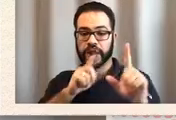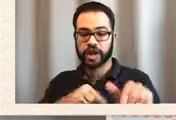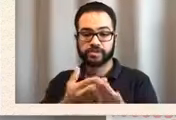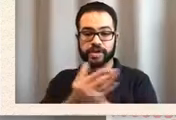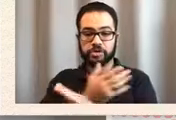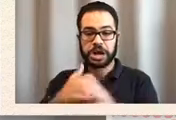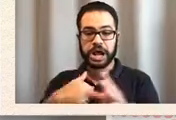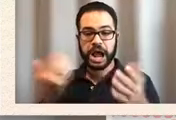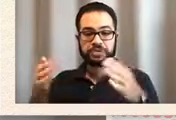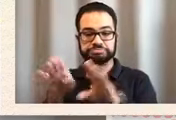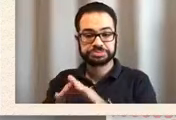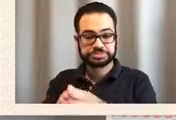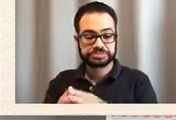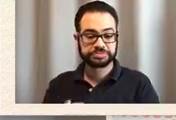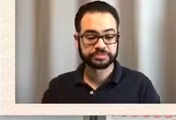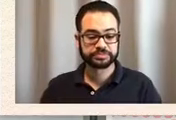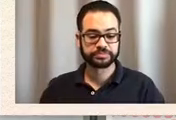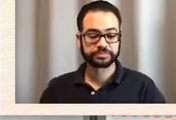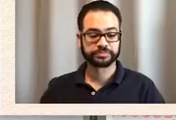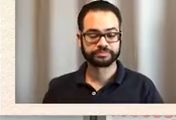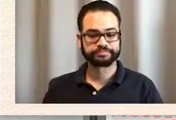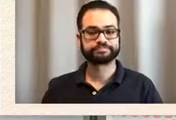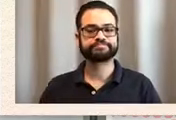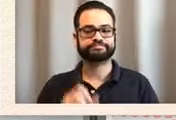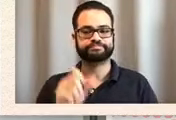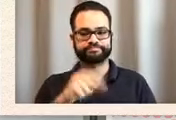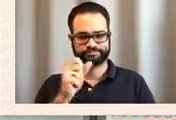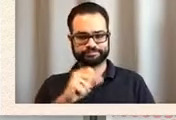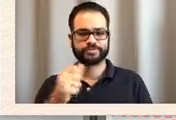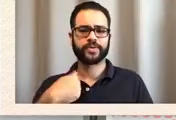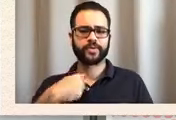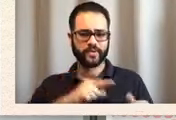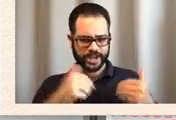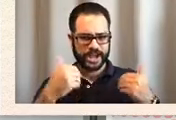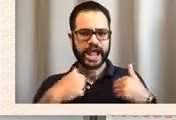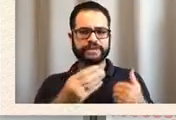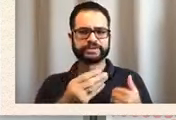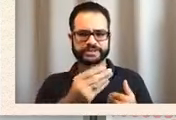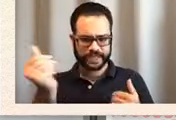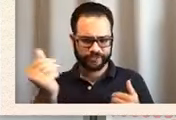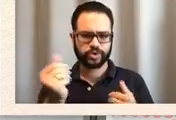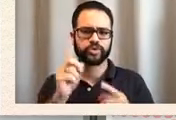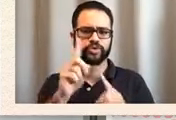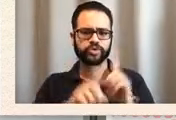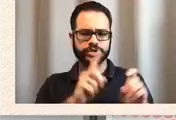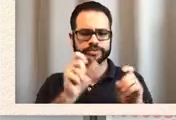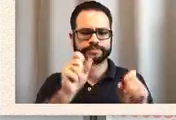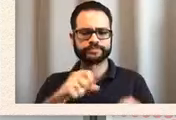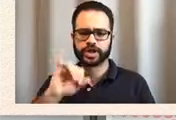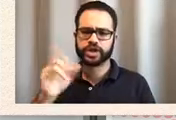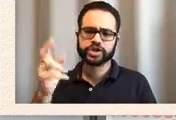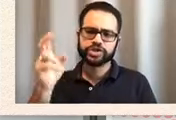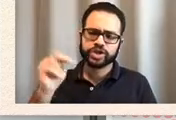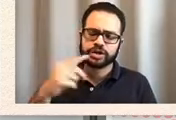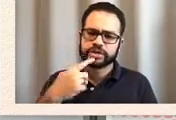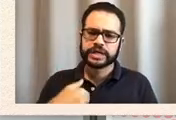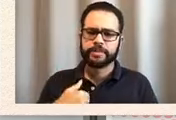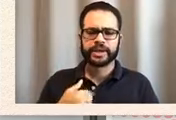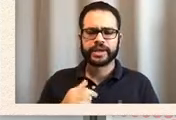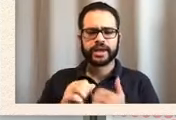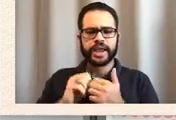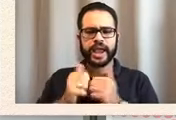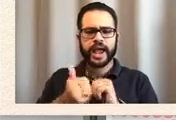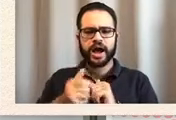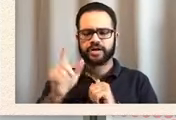up. We do have several questions. John, tell us real quick, how does the